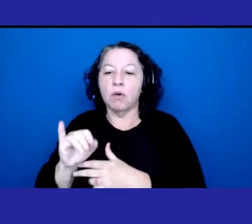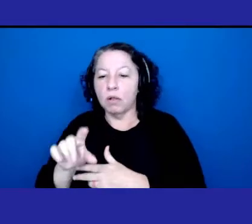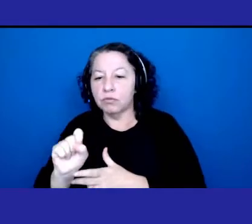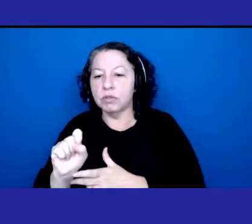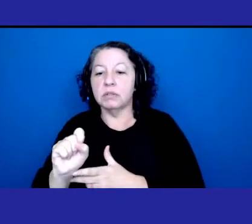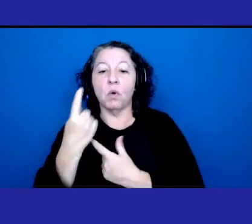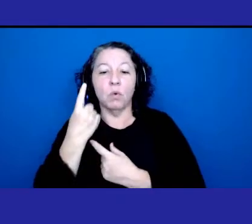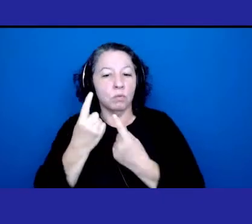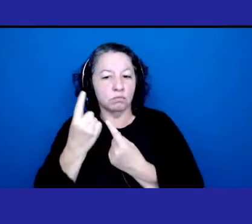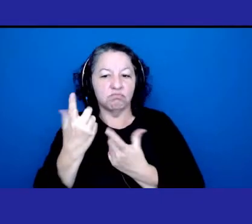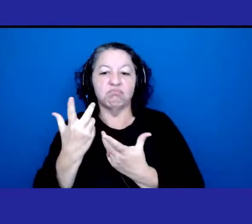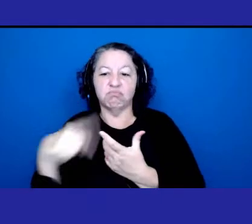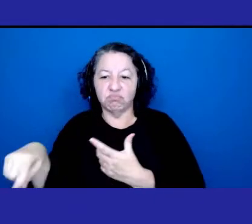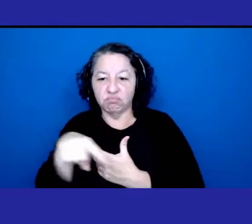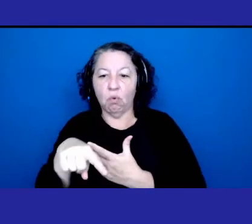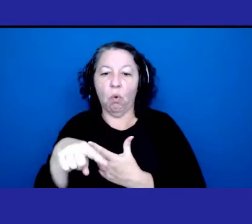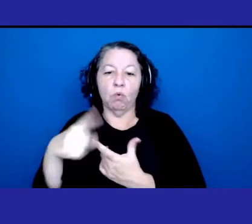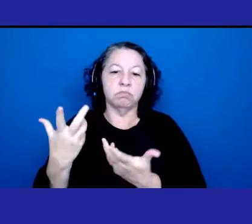Next, please.